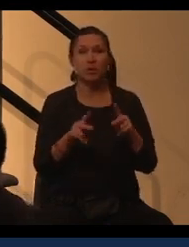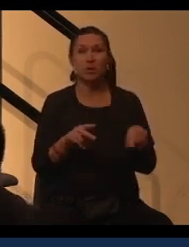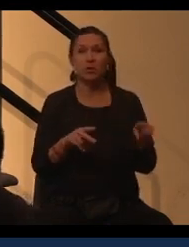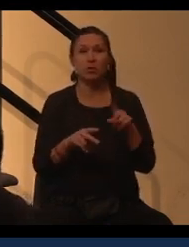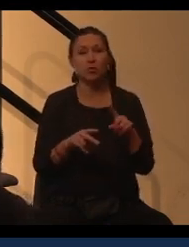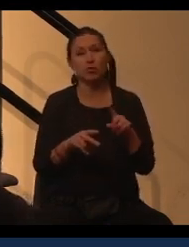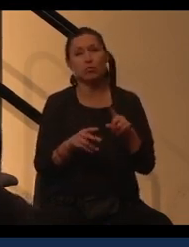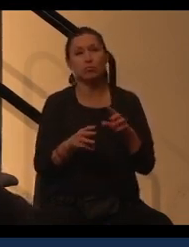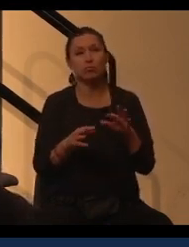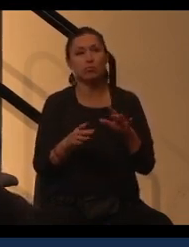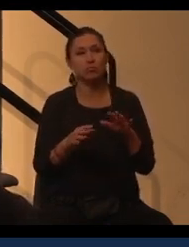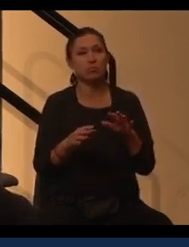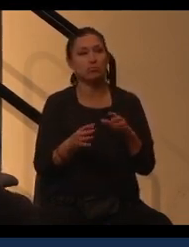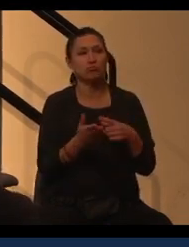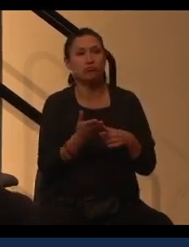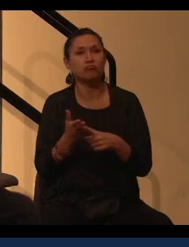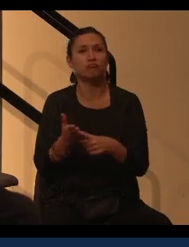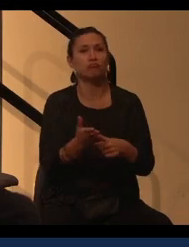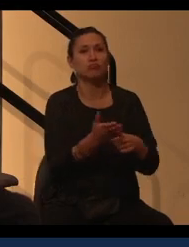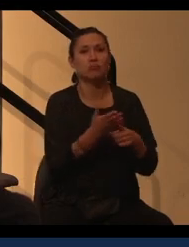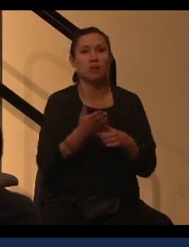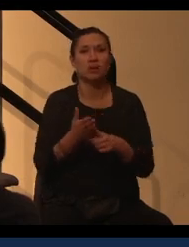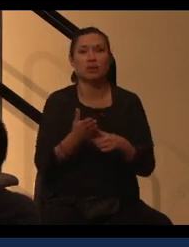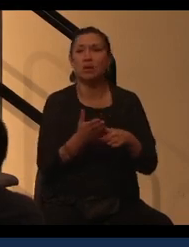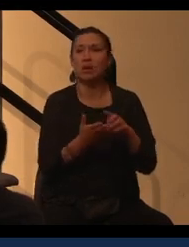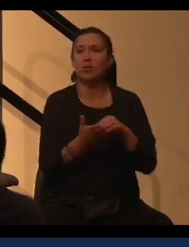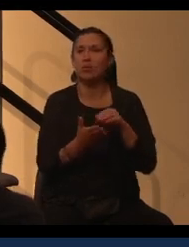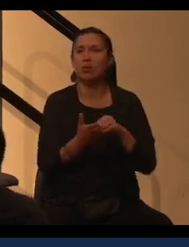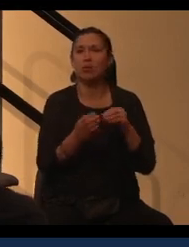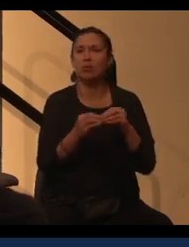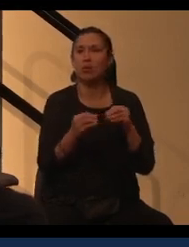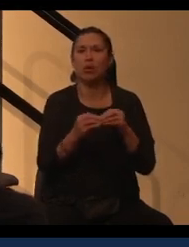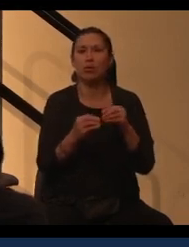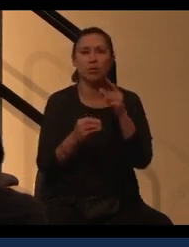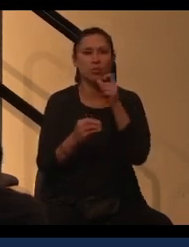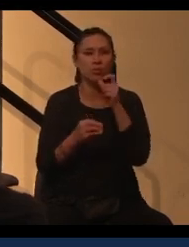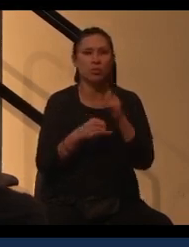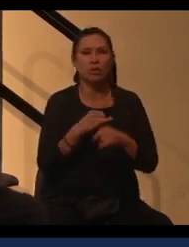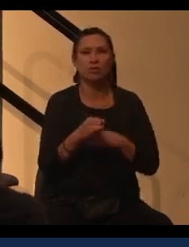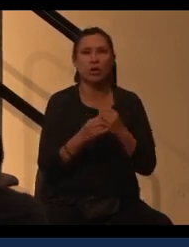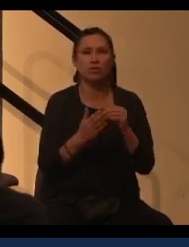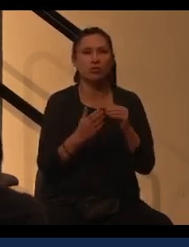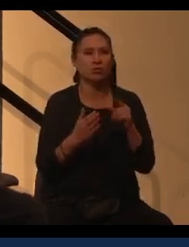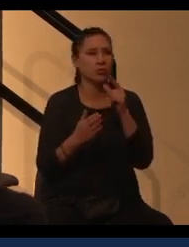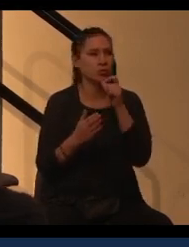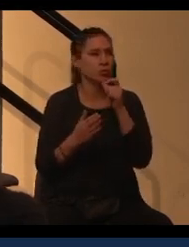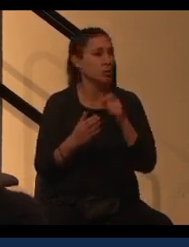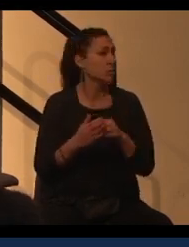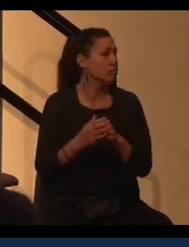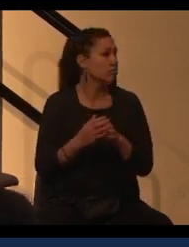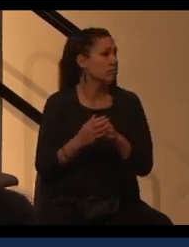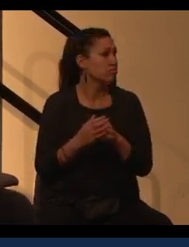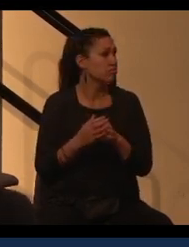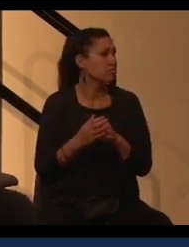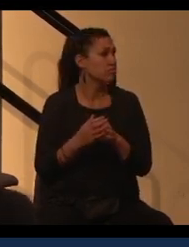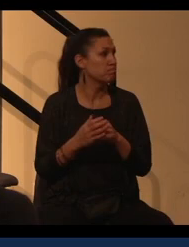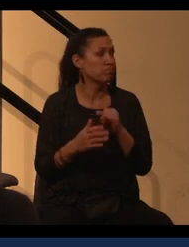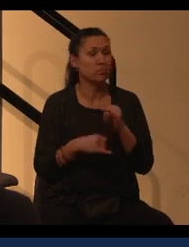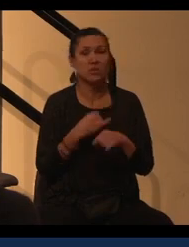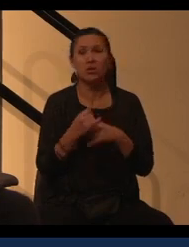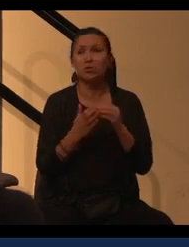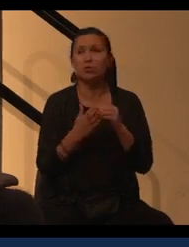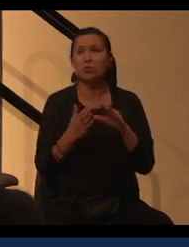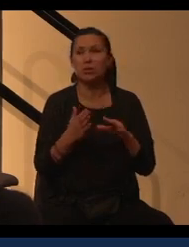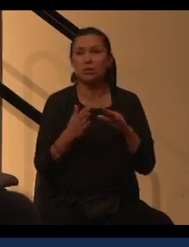in conversation and to learn a little bit more about our international student population. Our international students come from